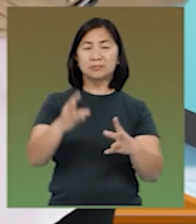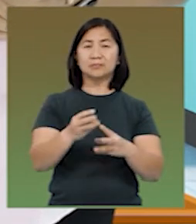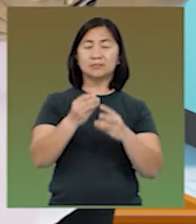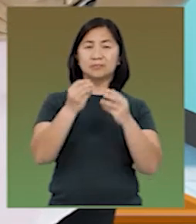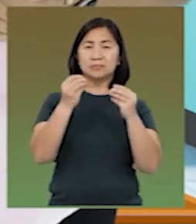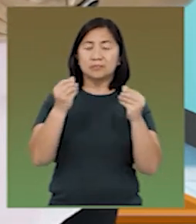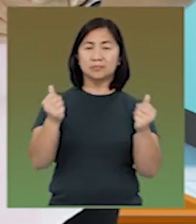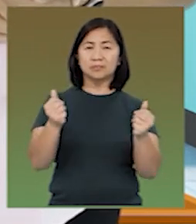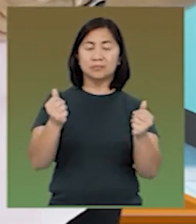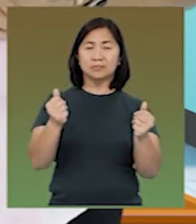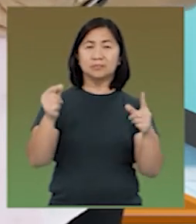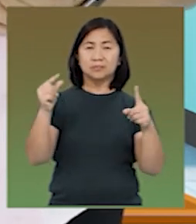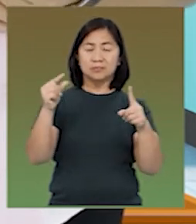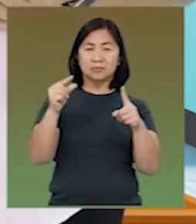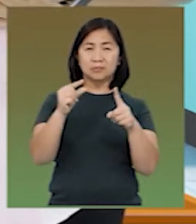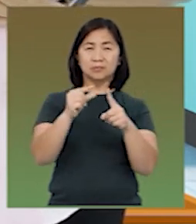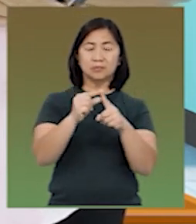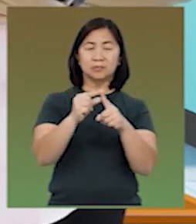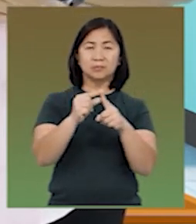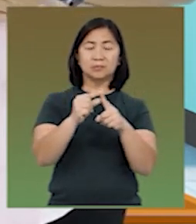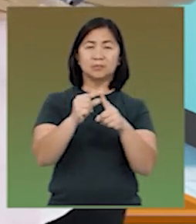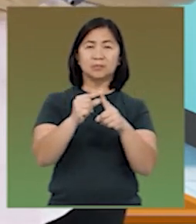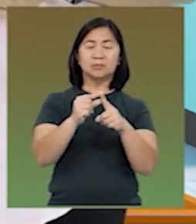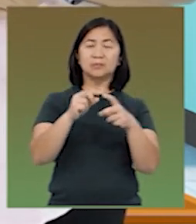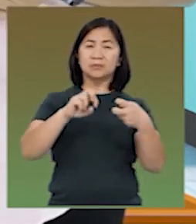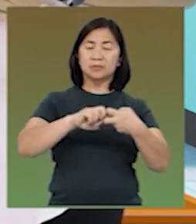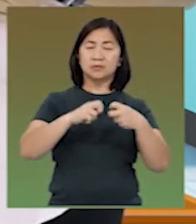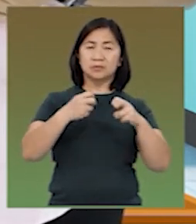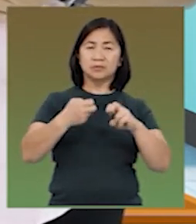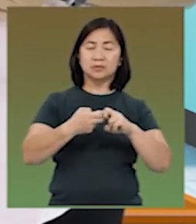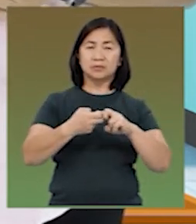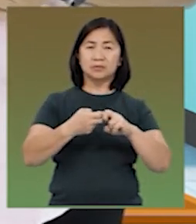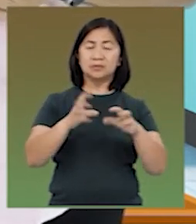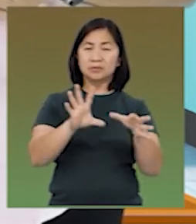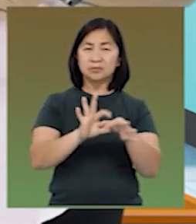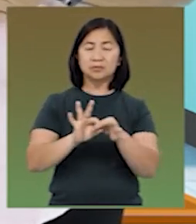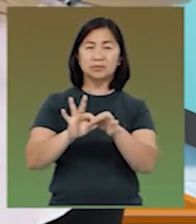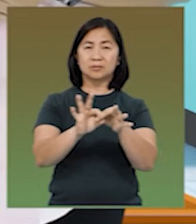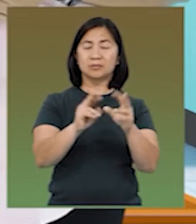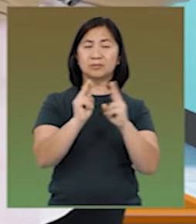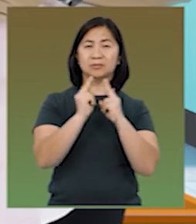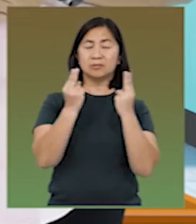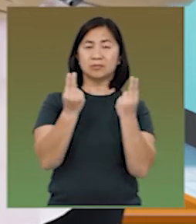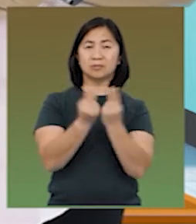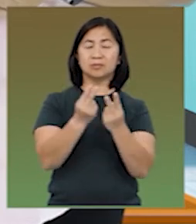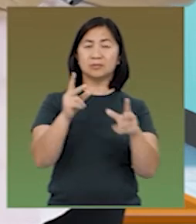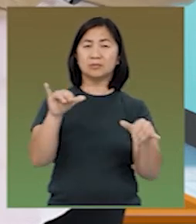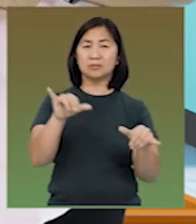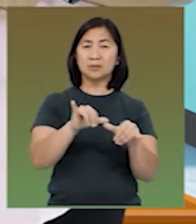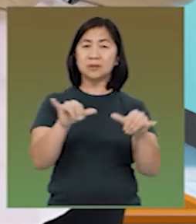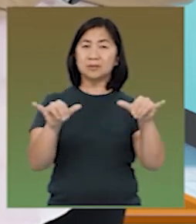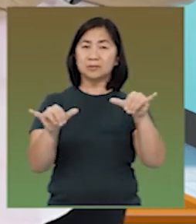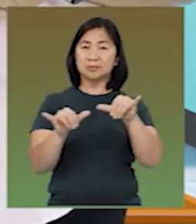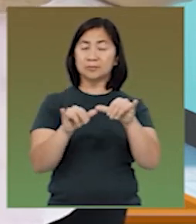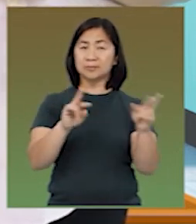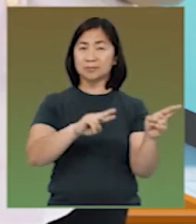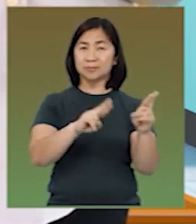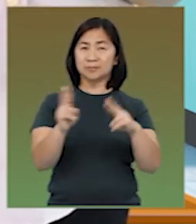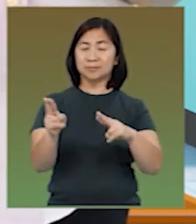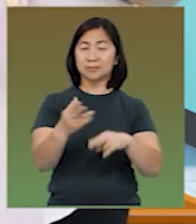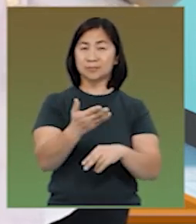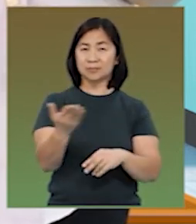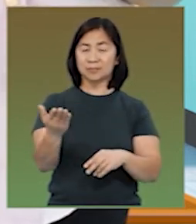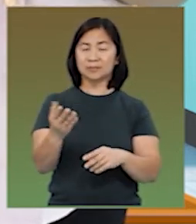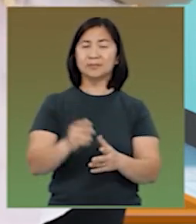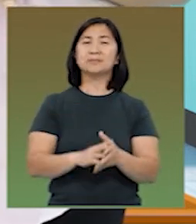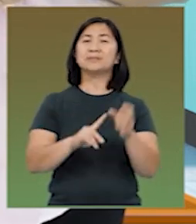sa pag-solve ng isa na namang word problem na may kaugnayan sa mga units of measurement. Are